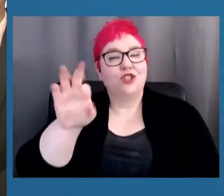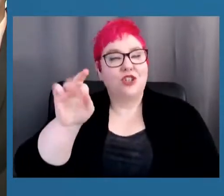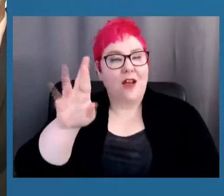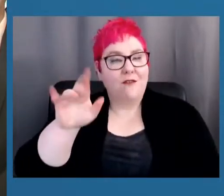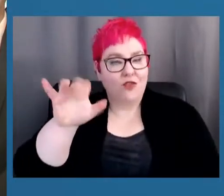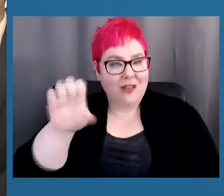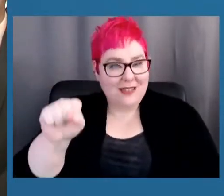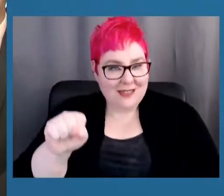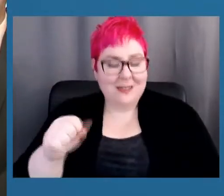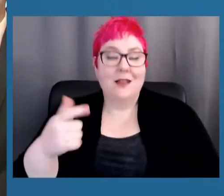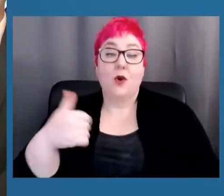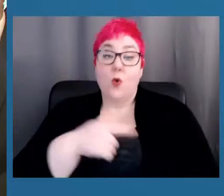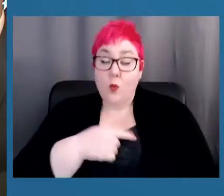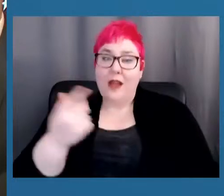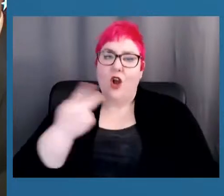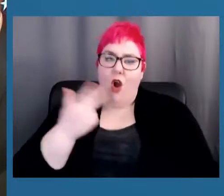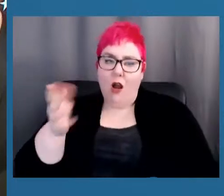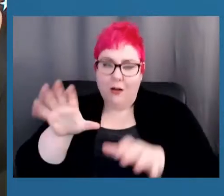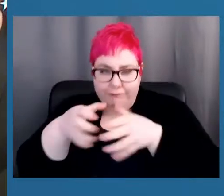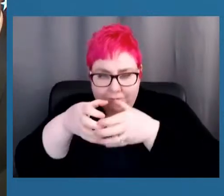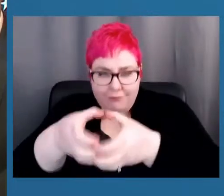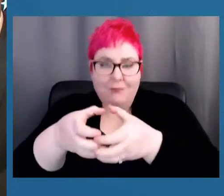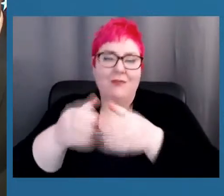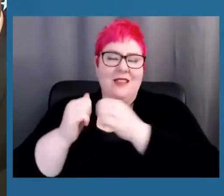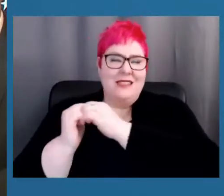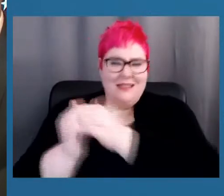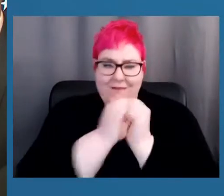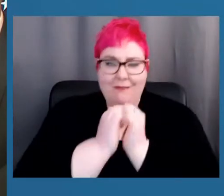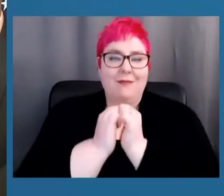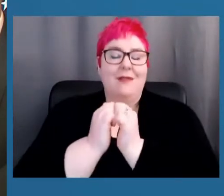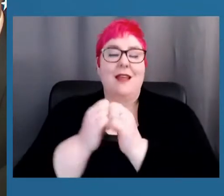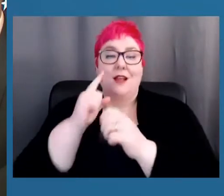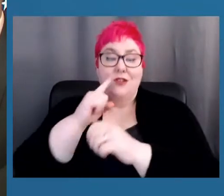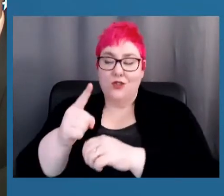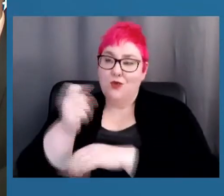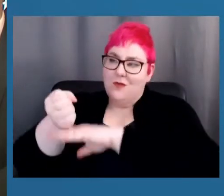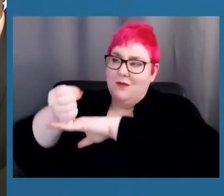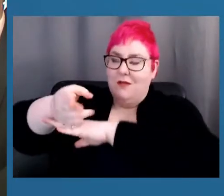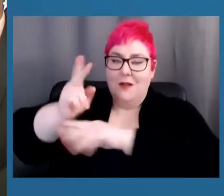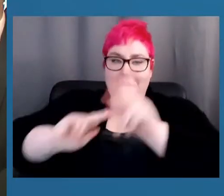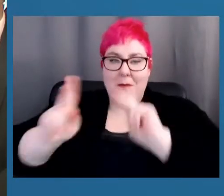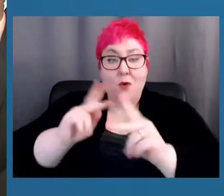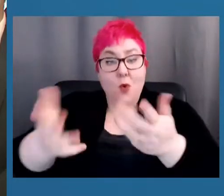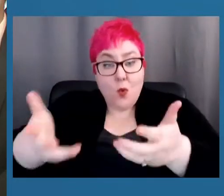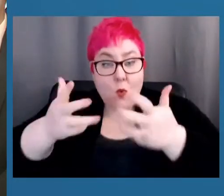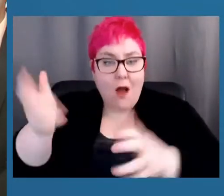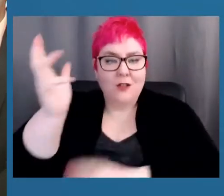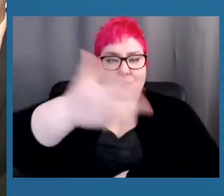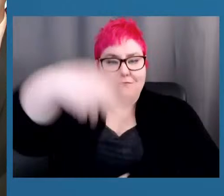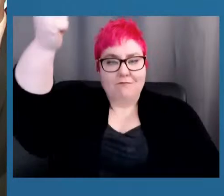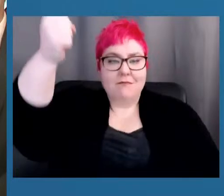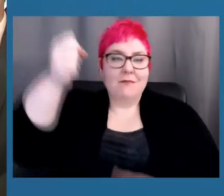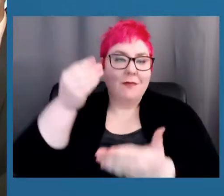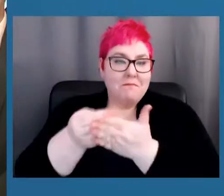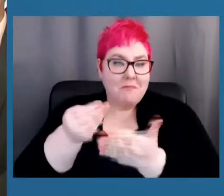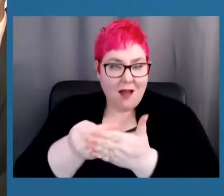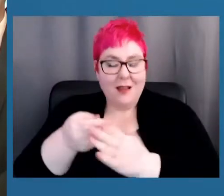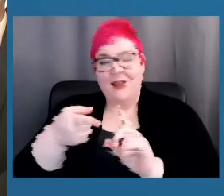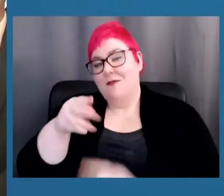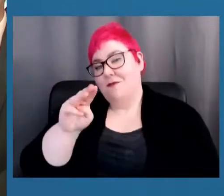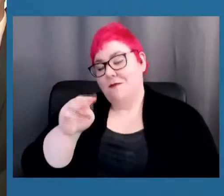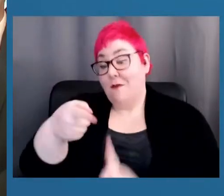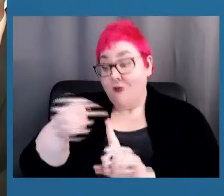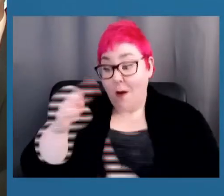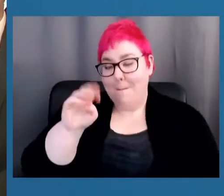hand, locked together to defeat those that want to take away money from Medicaid,